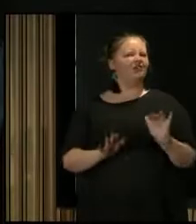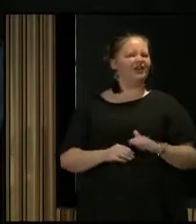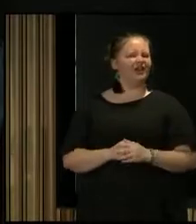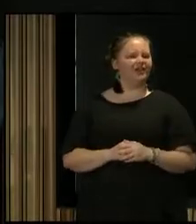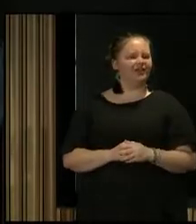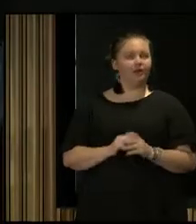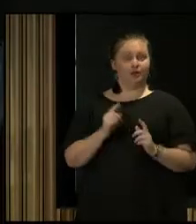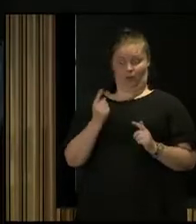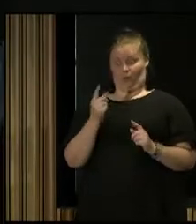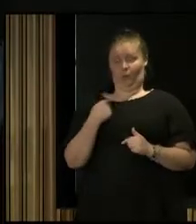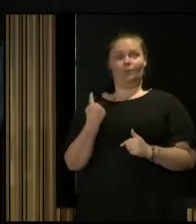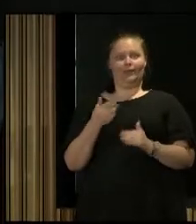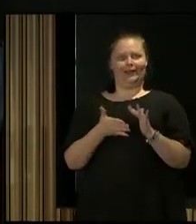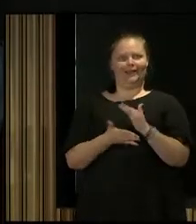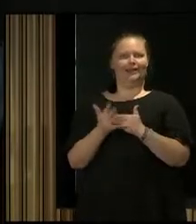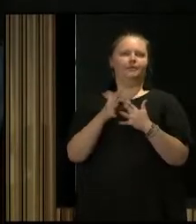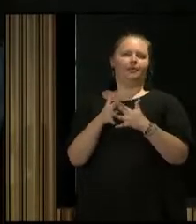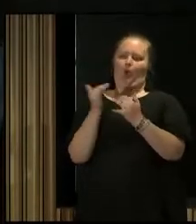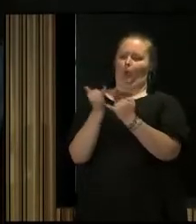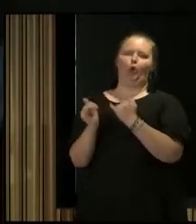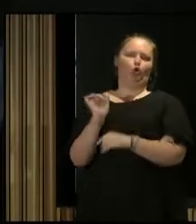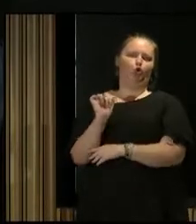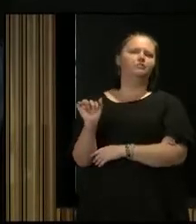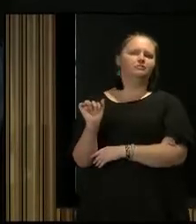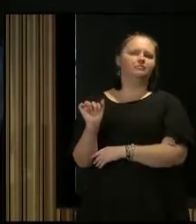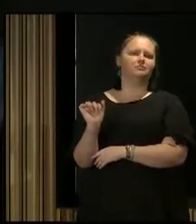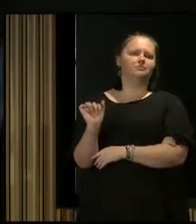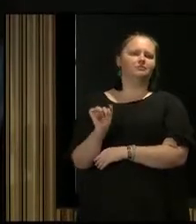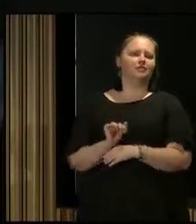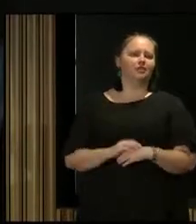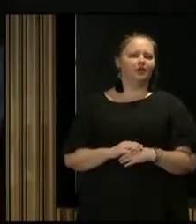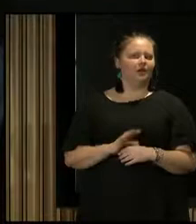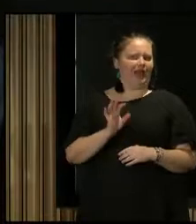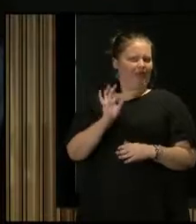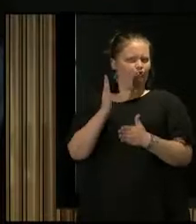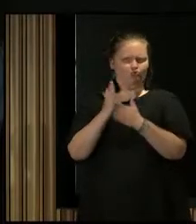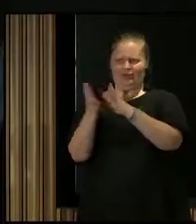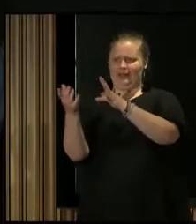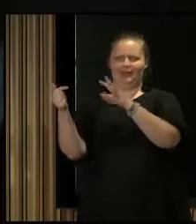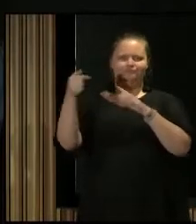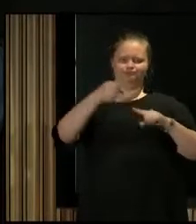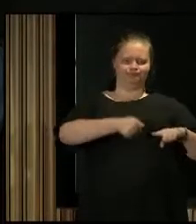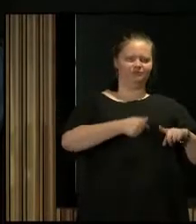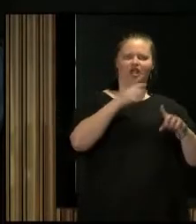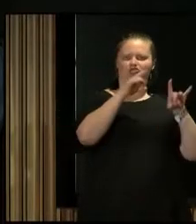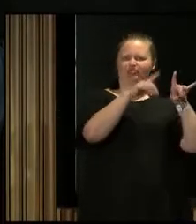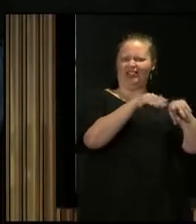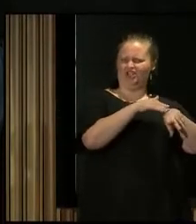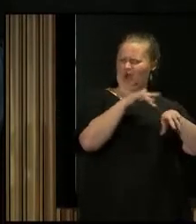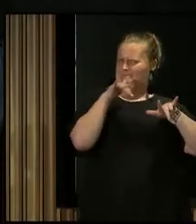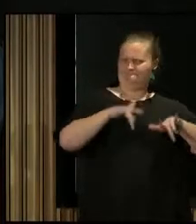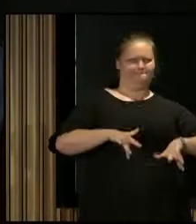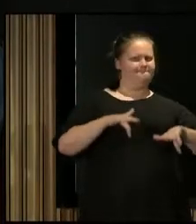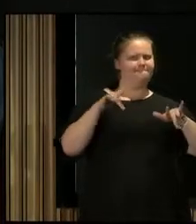But we were in America and it was much worse there. Yeah. And that hadn't really come into consciousness in Australia. Like, I don't think that in